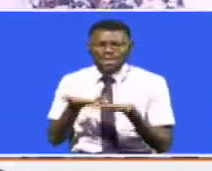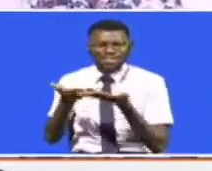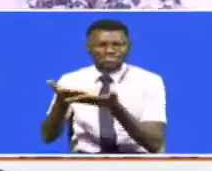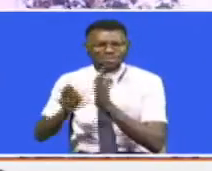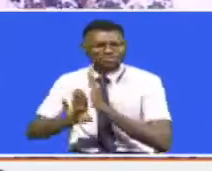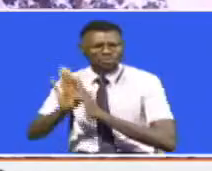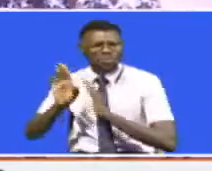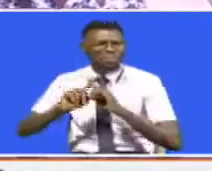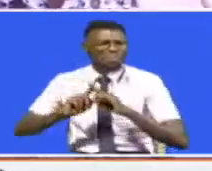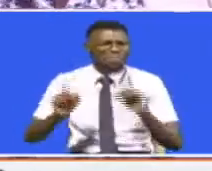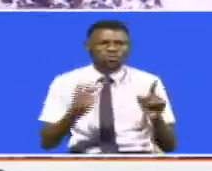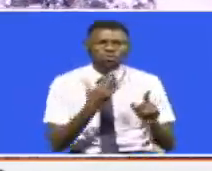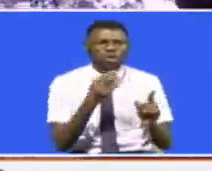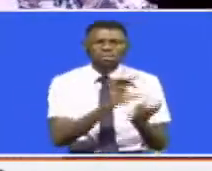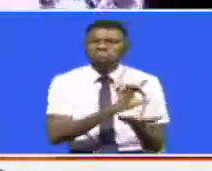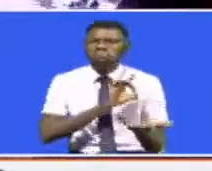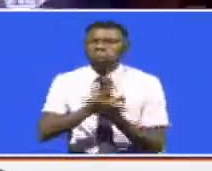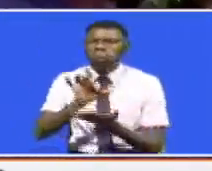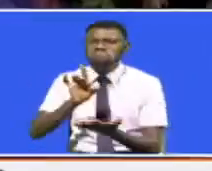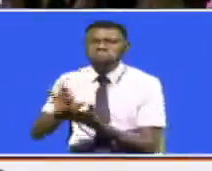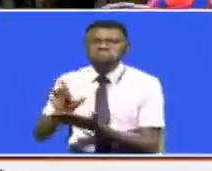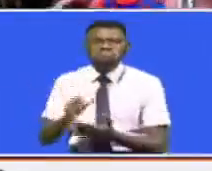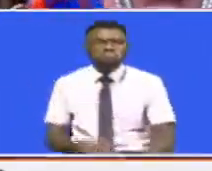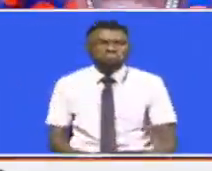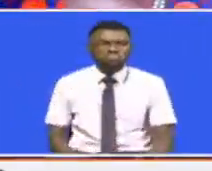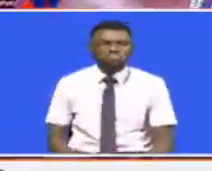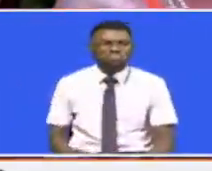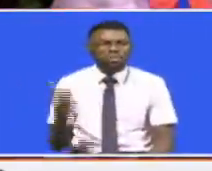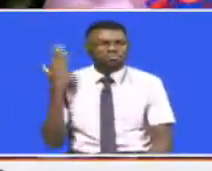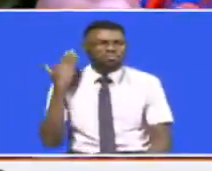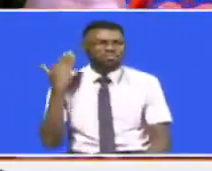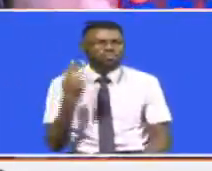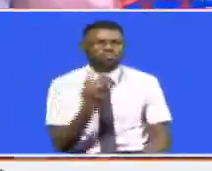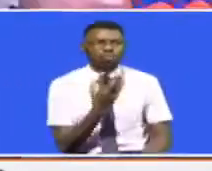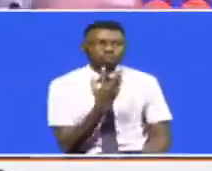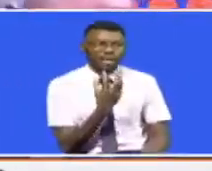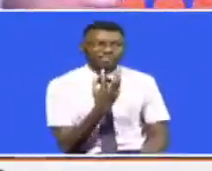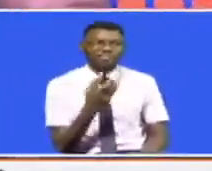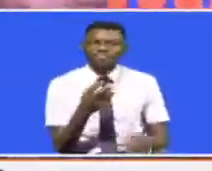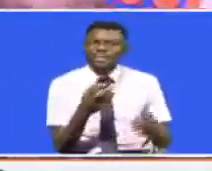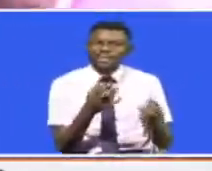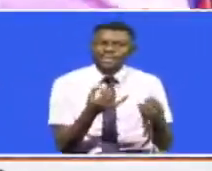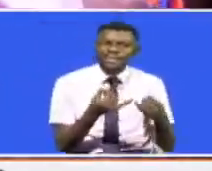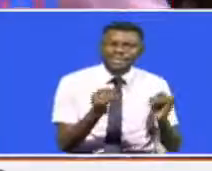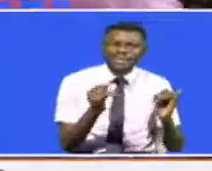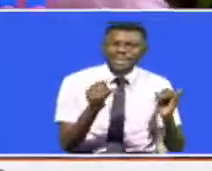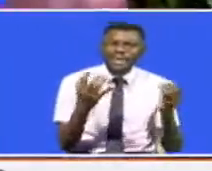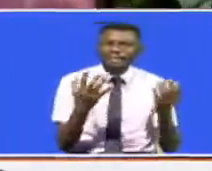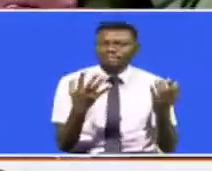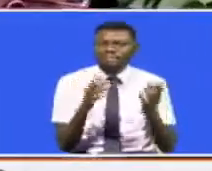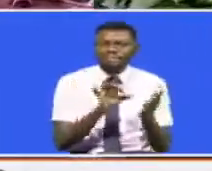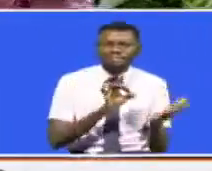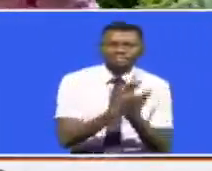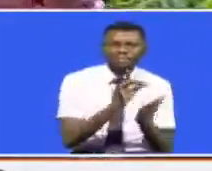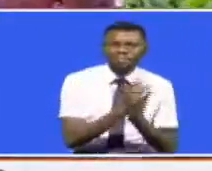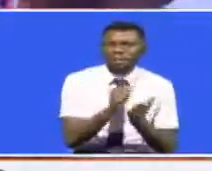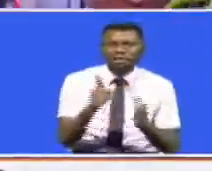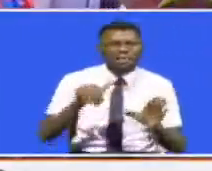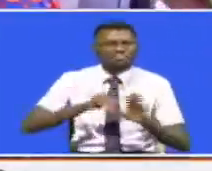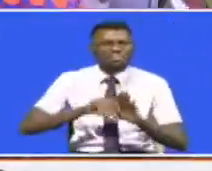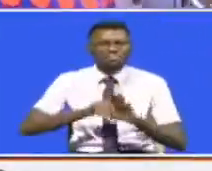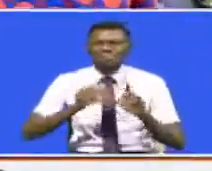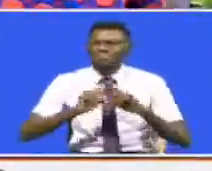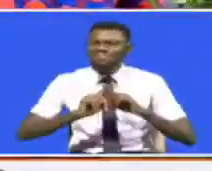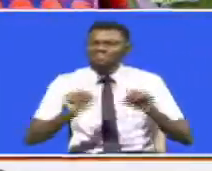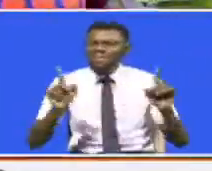expelled. Previous attempts by ODM party to expel members they deem as rebels have not borne any fruits, with